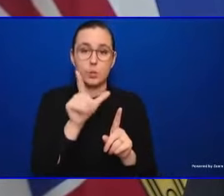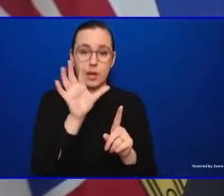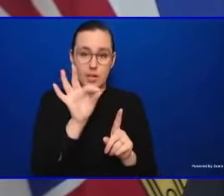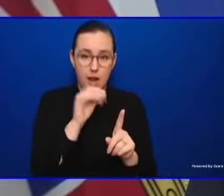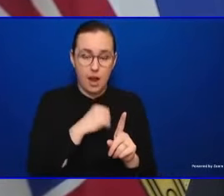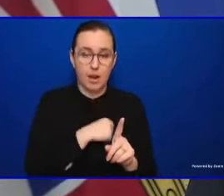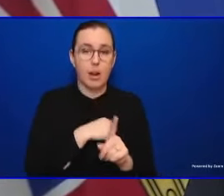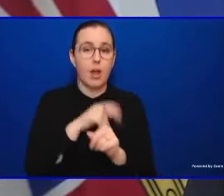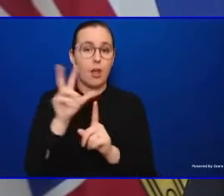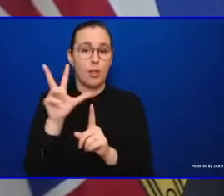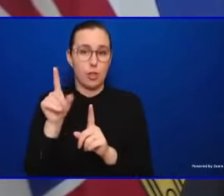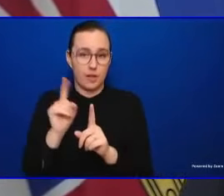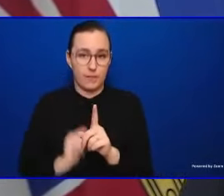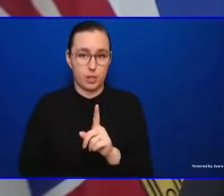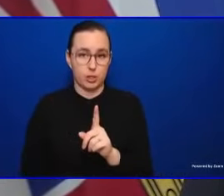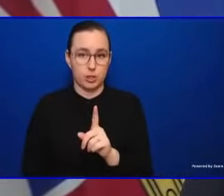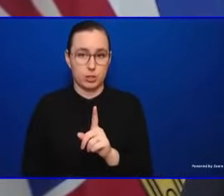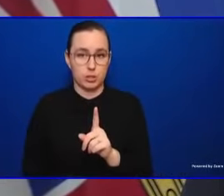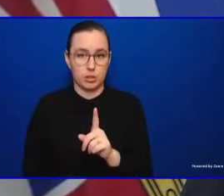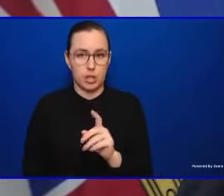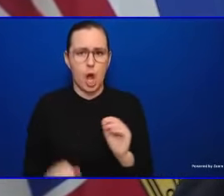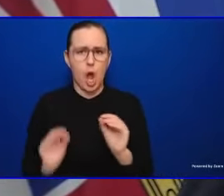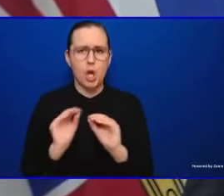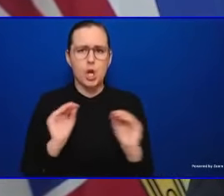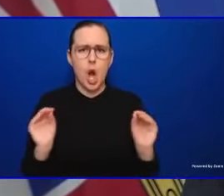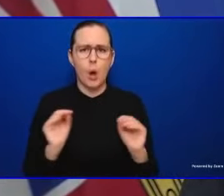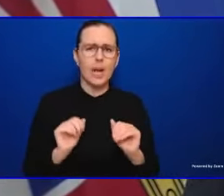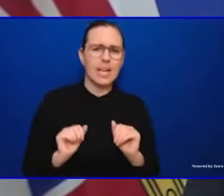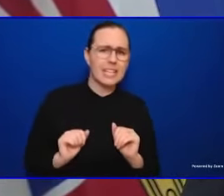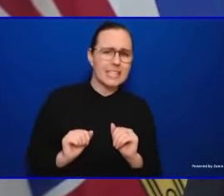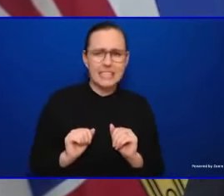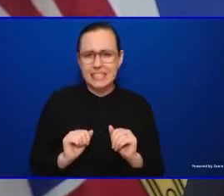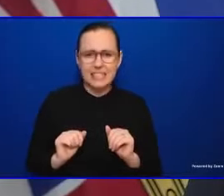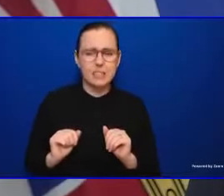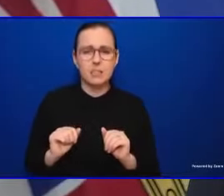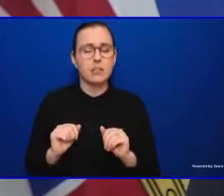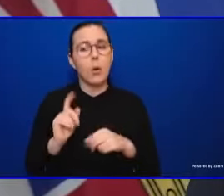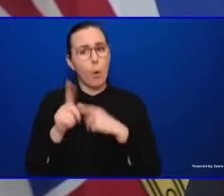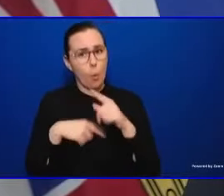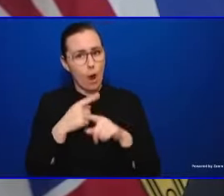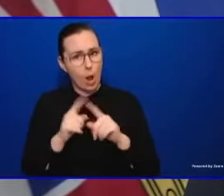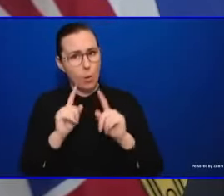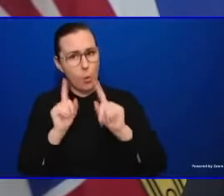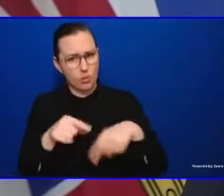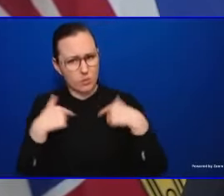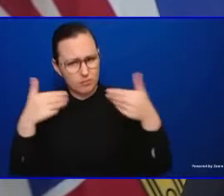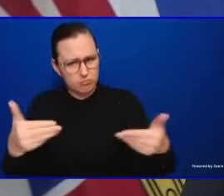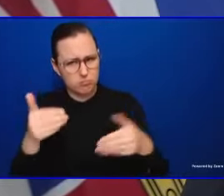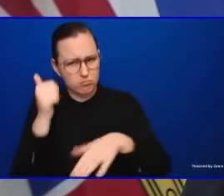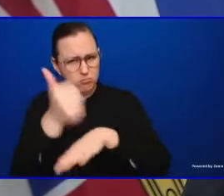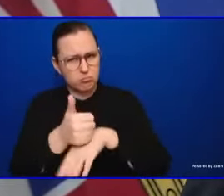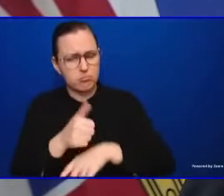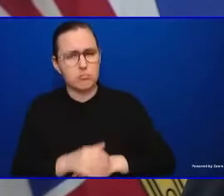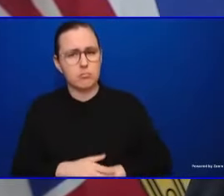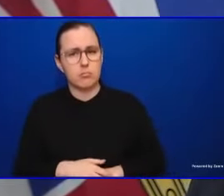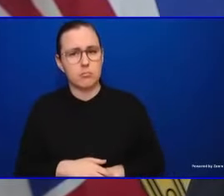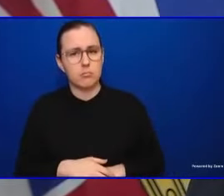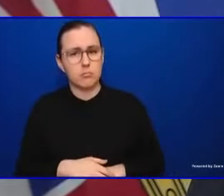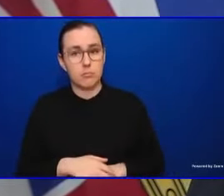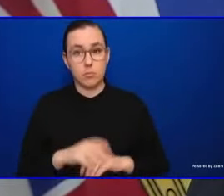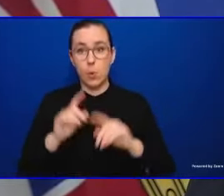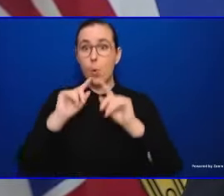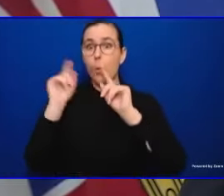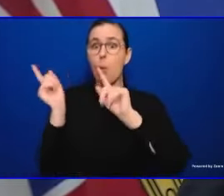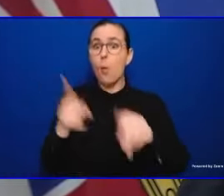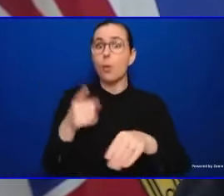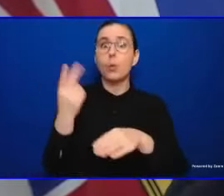orders where they're designed to help people and to reduce the transmission of COVID-19, and Dr. Henry has demonstrated